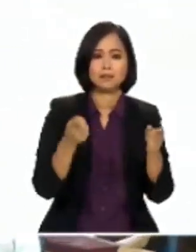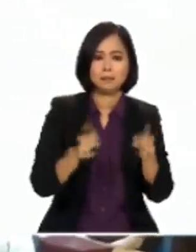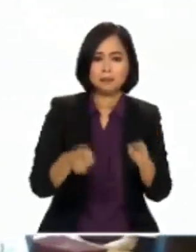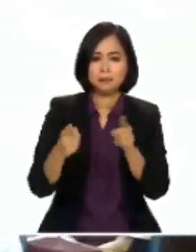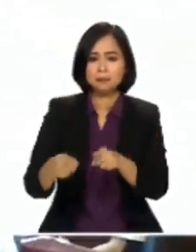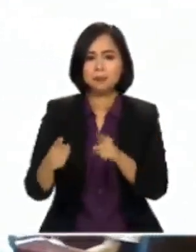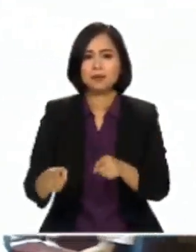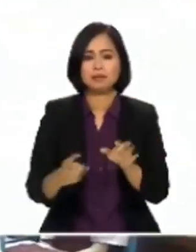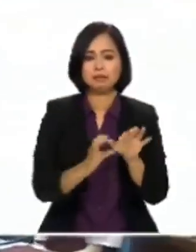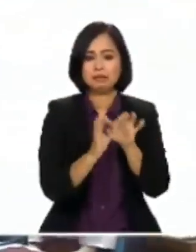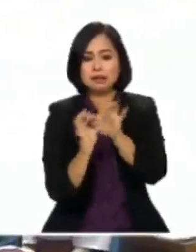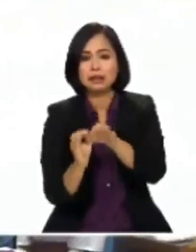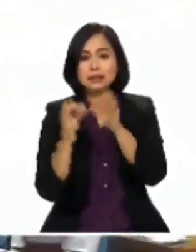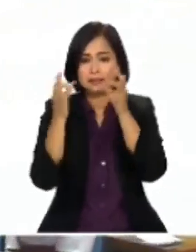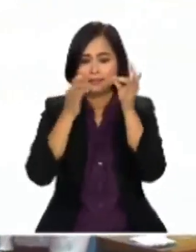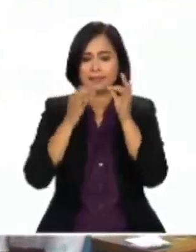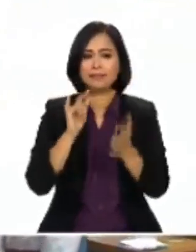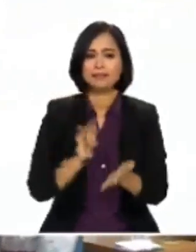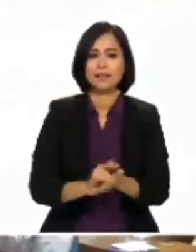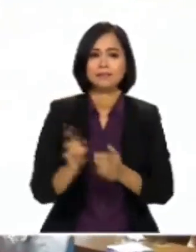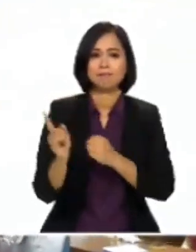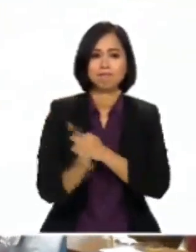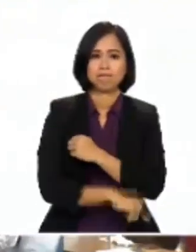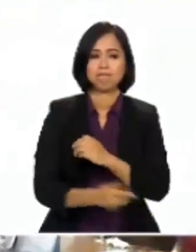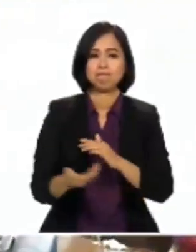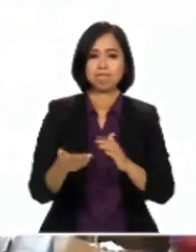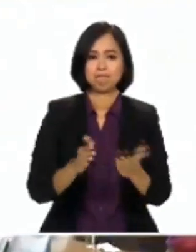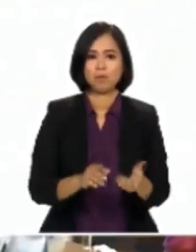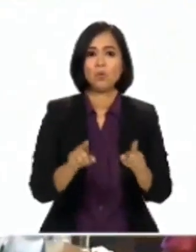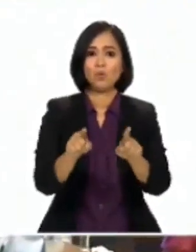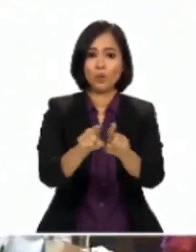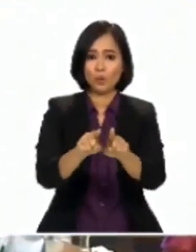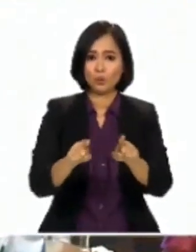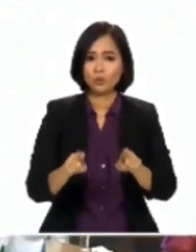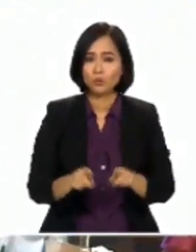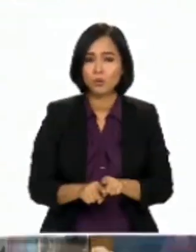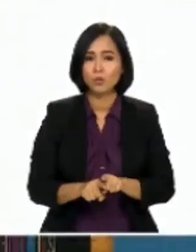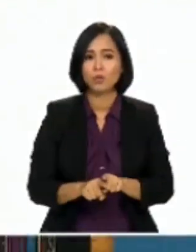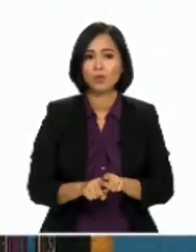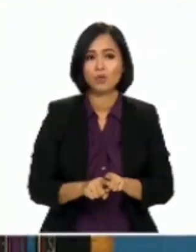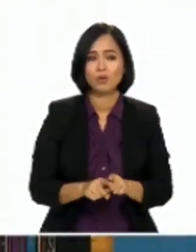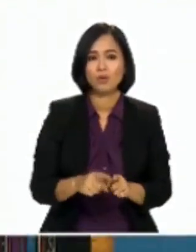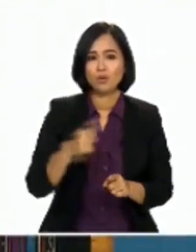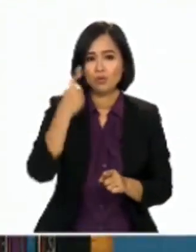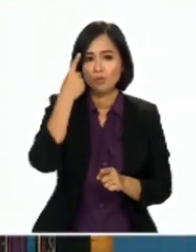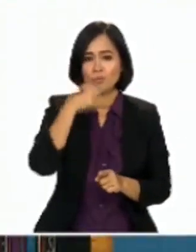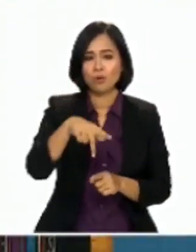to drugs as well as plunder.